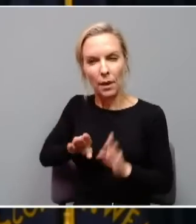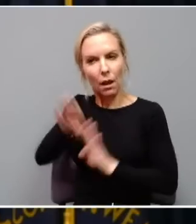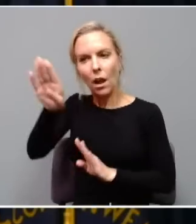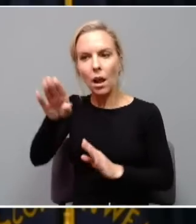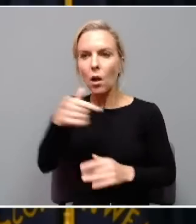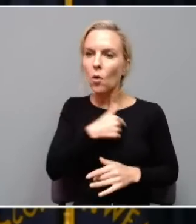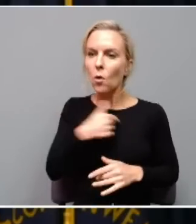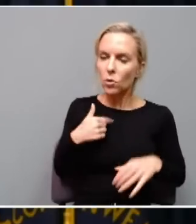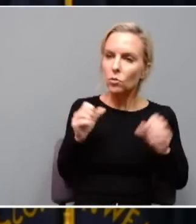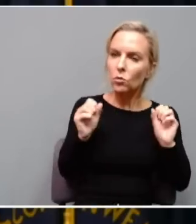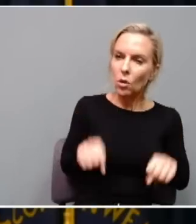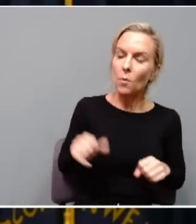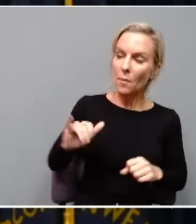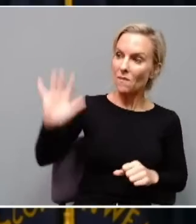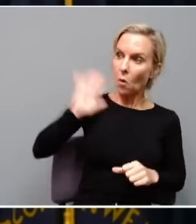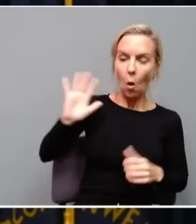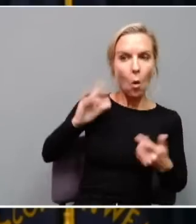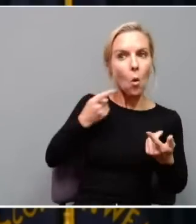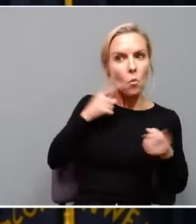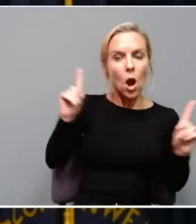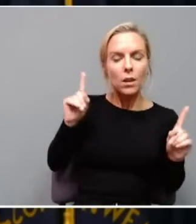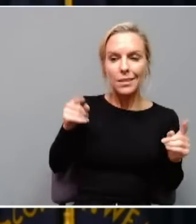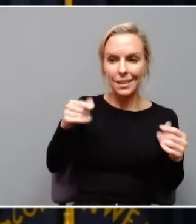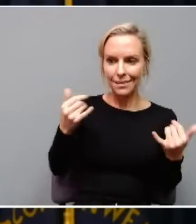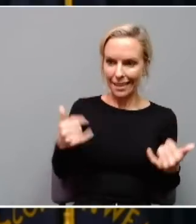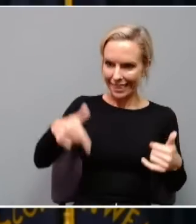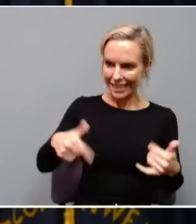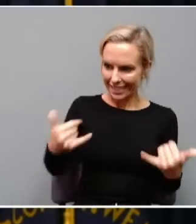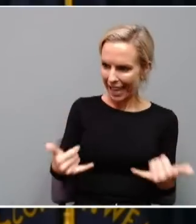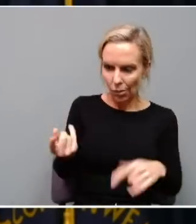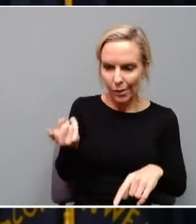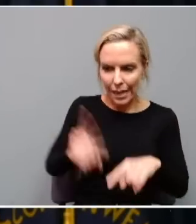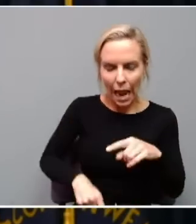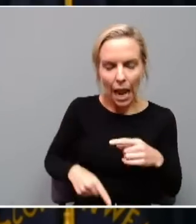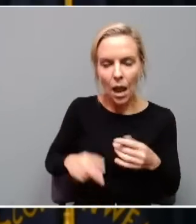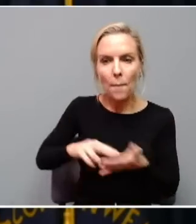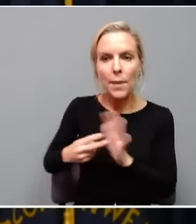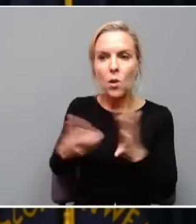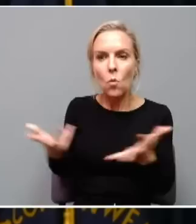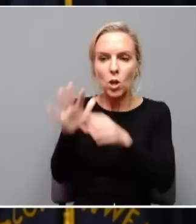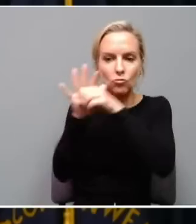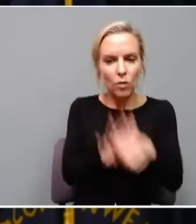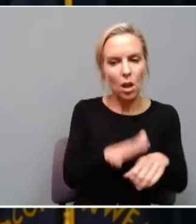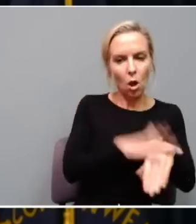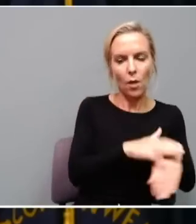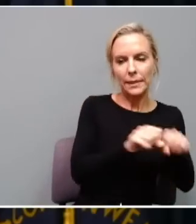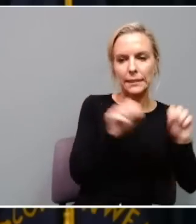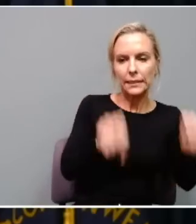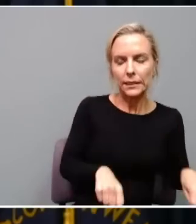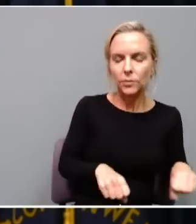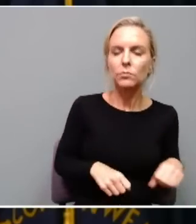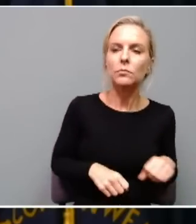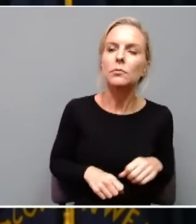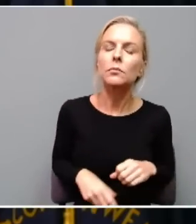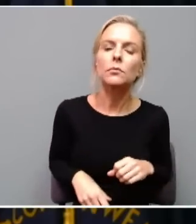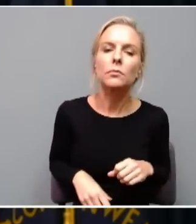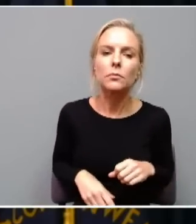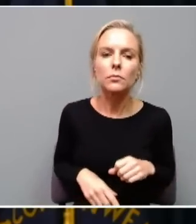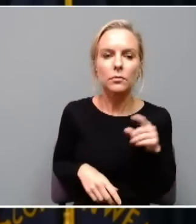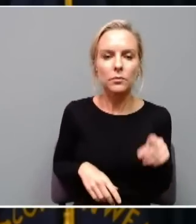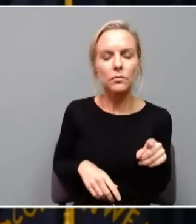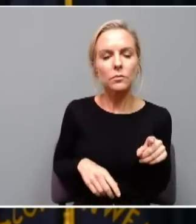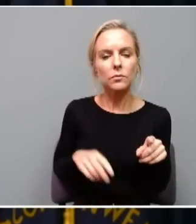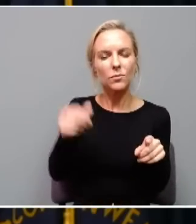time has put so much more stress on the system. Let's also remember that when we look